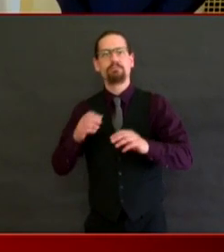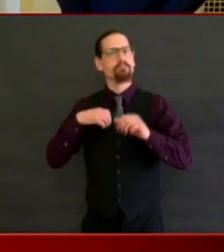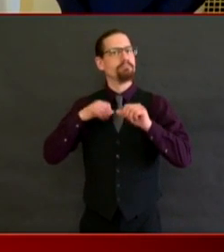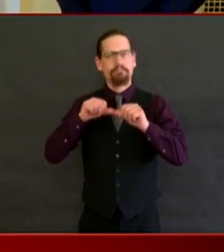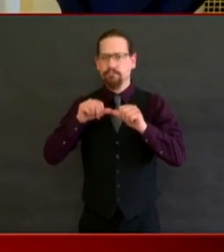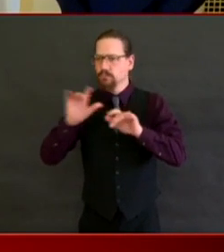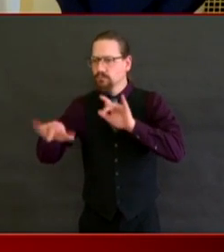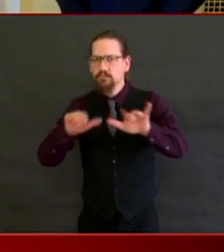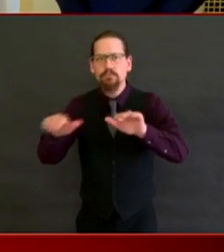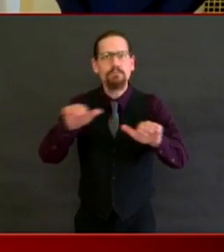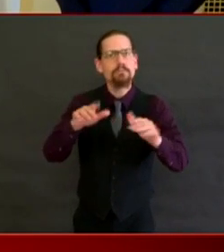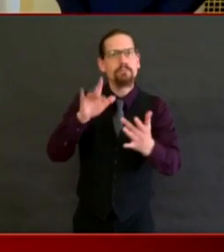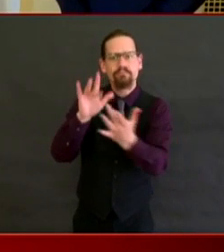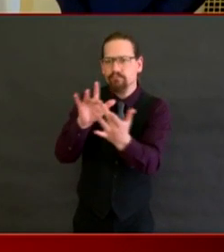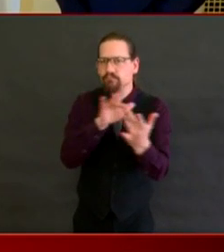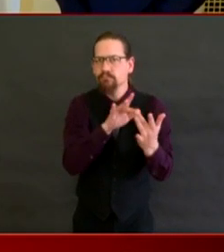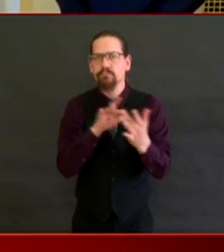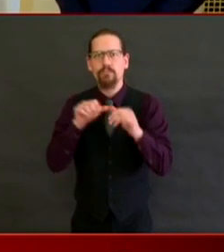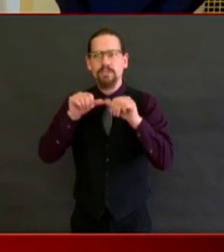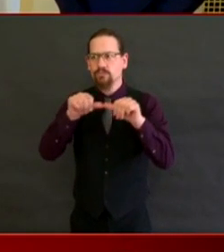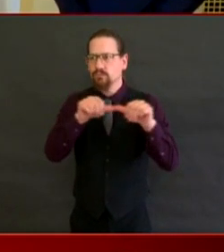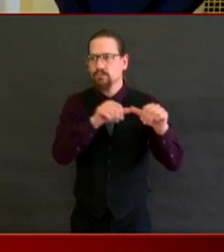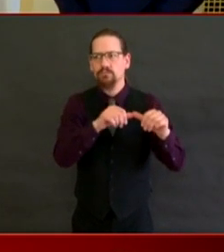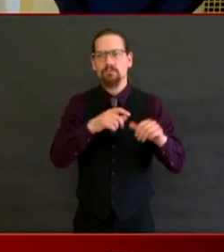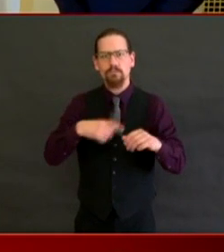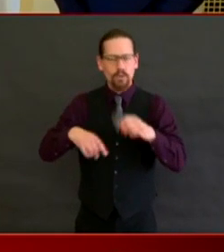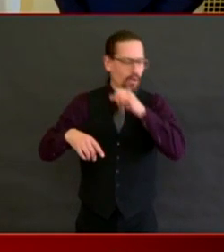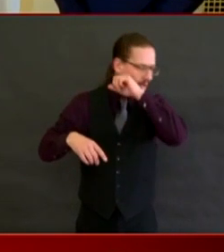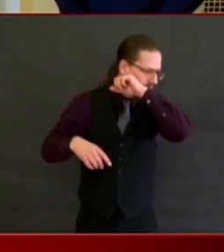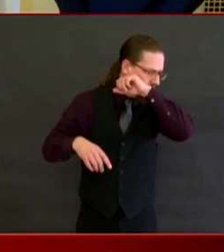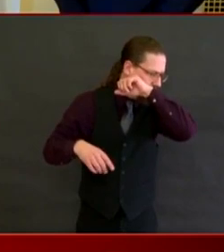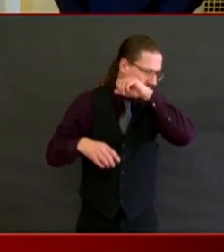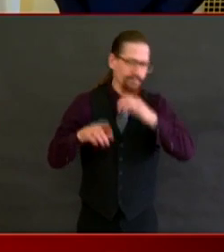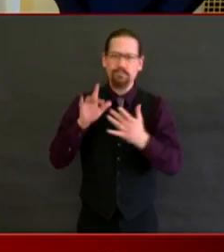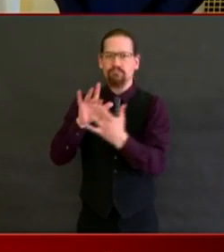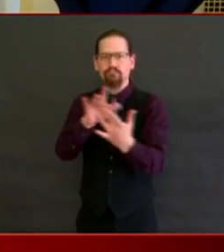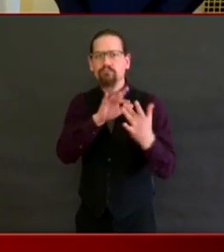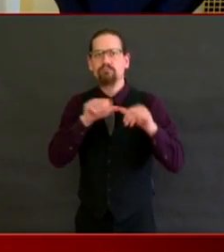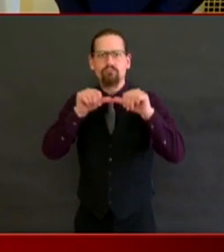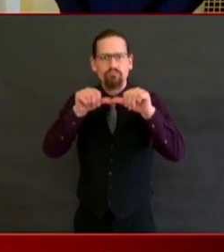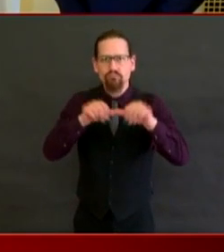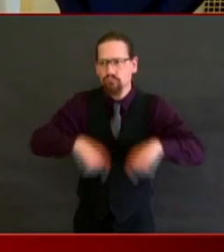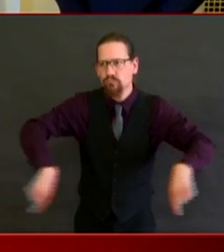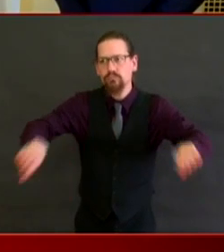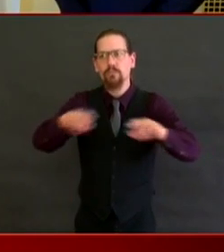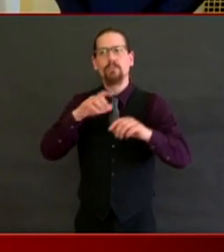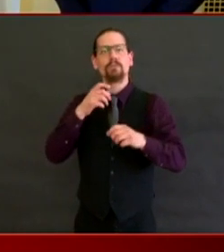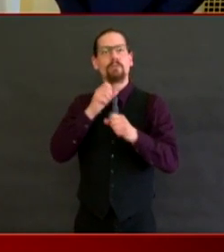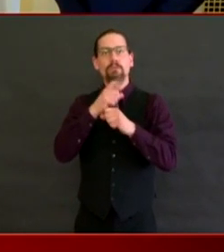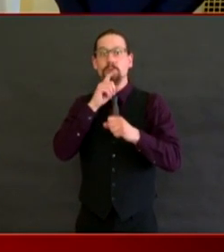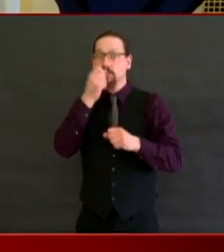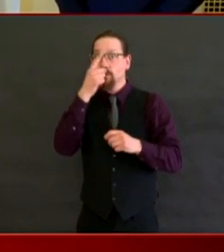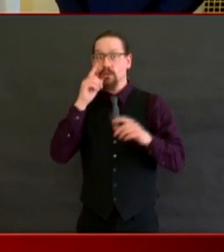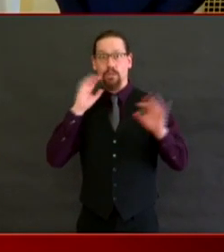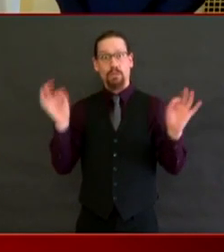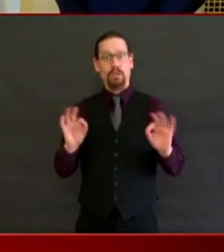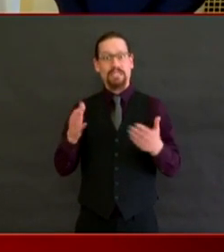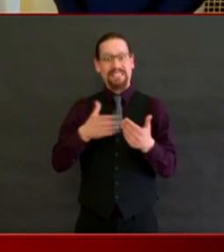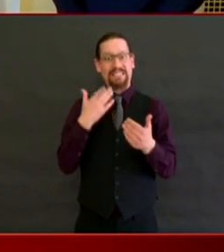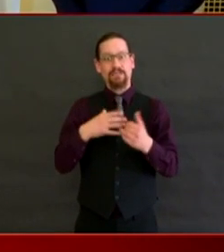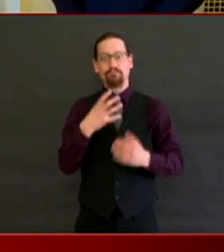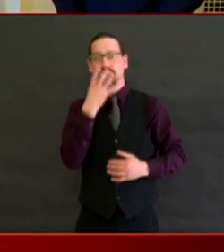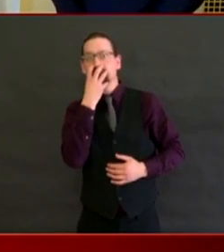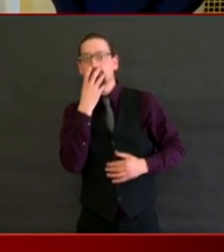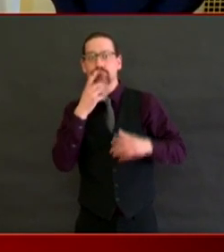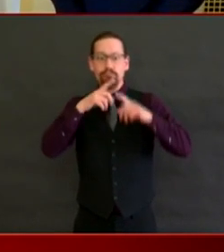sounds. They have to get the specs. They have to make sure they can get the right material. They have to retool the manufacturing operation. But the